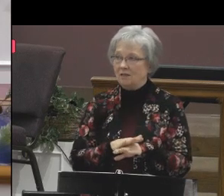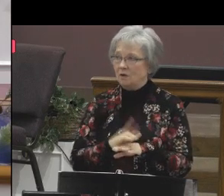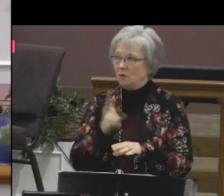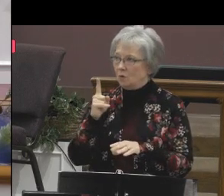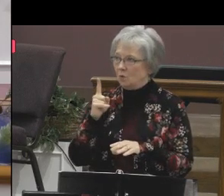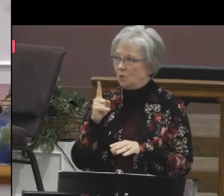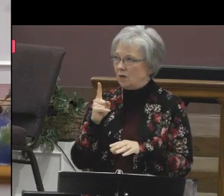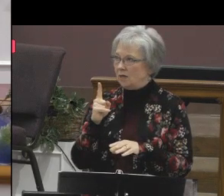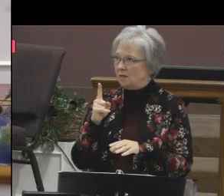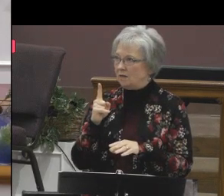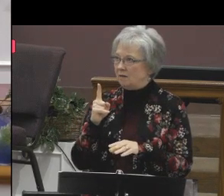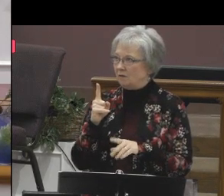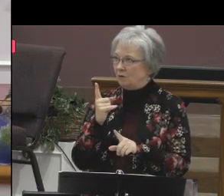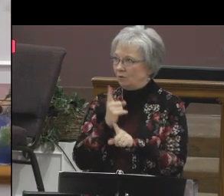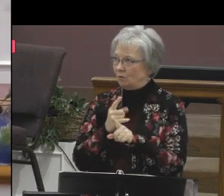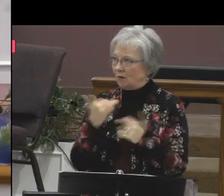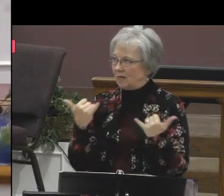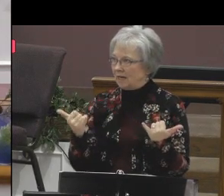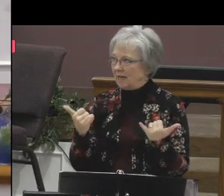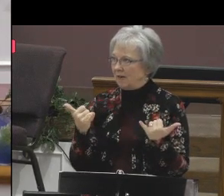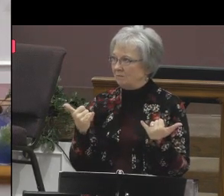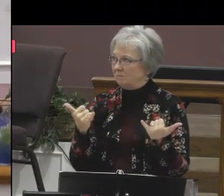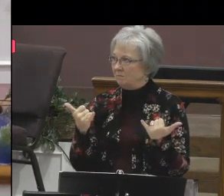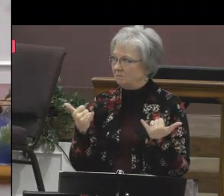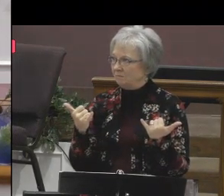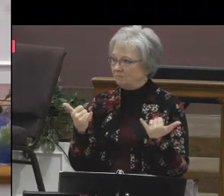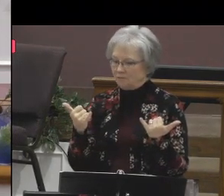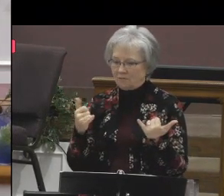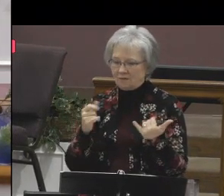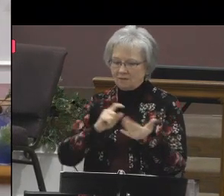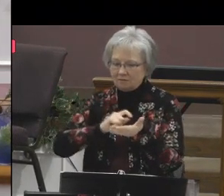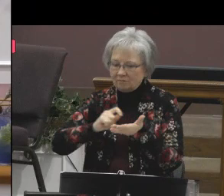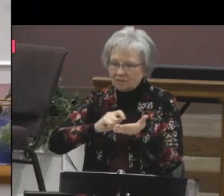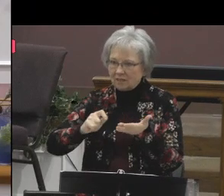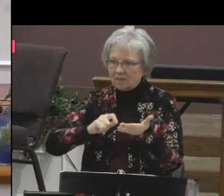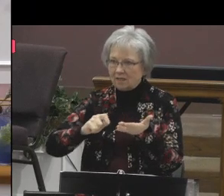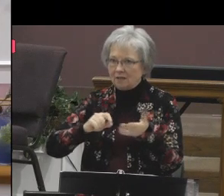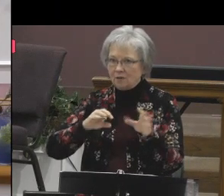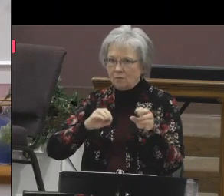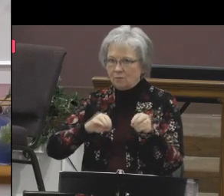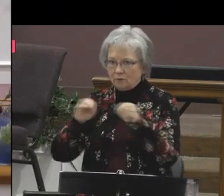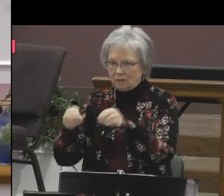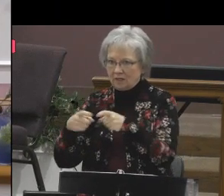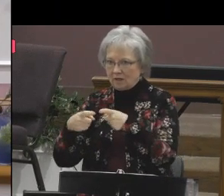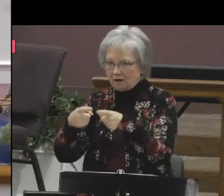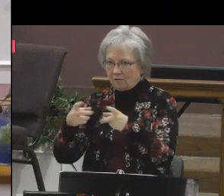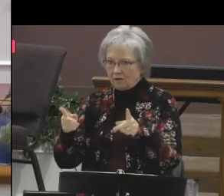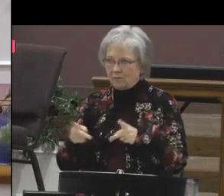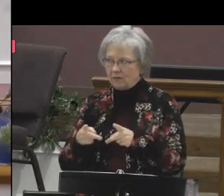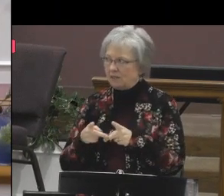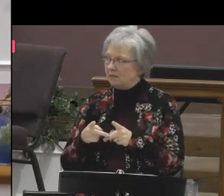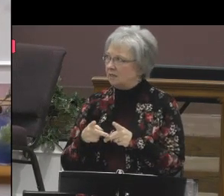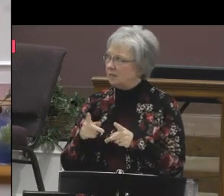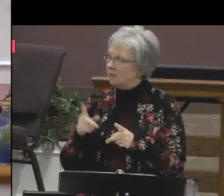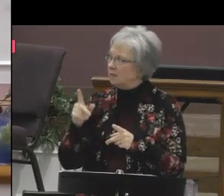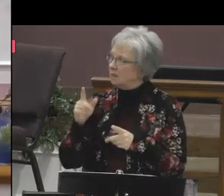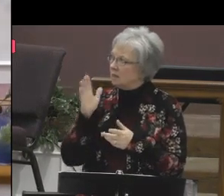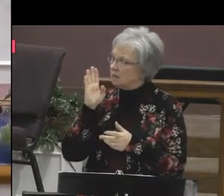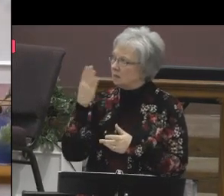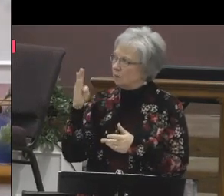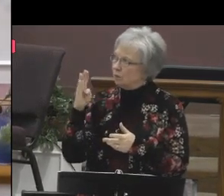to one right now, so you can fill it out and place it in the offering plate if you would want to be a part of it. And that